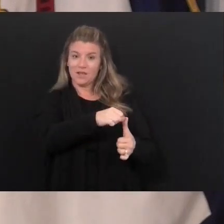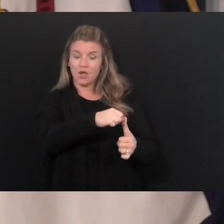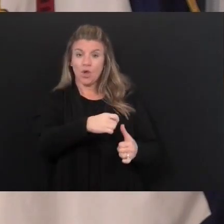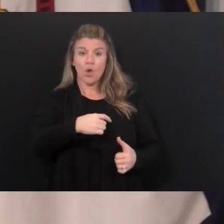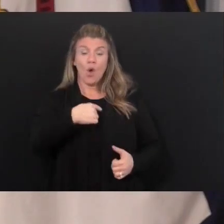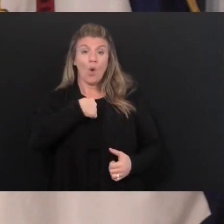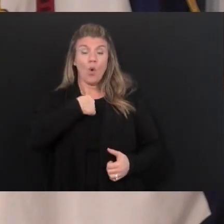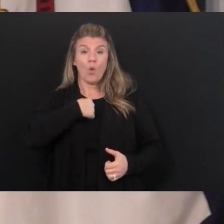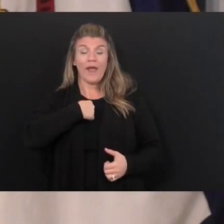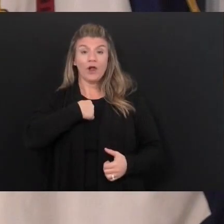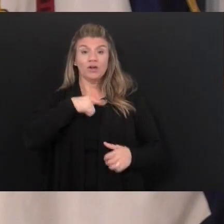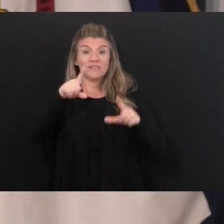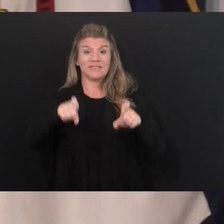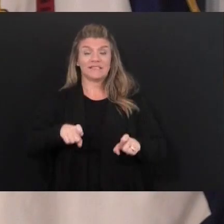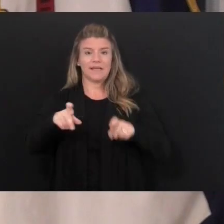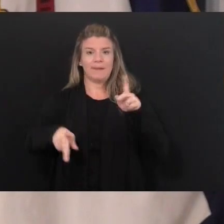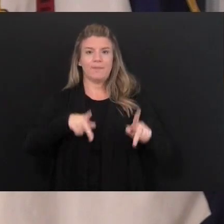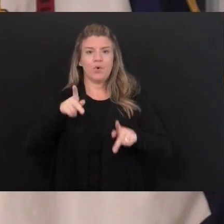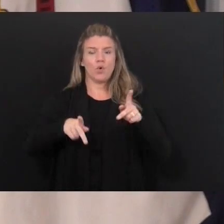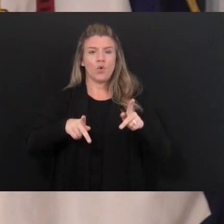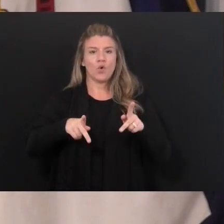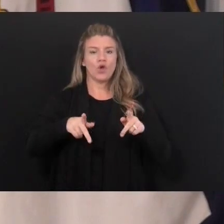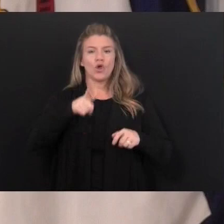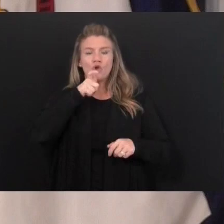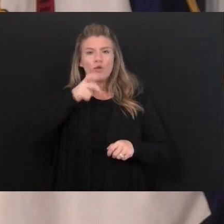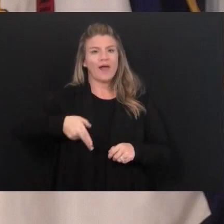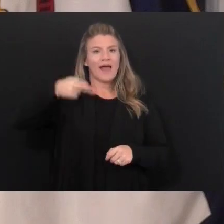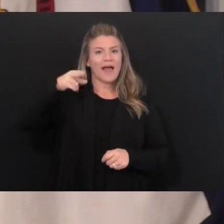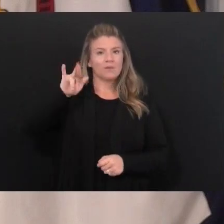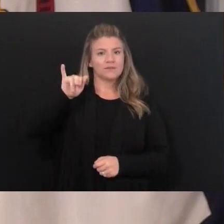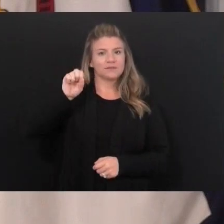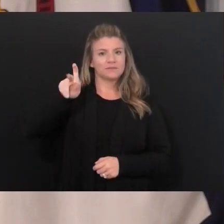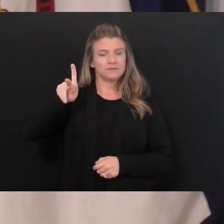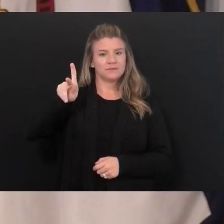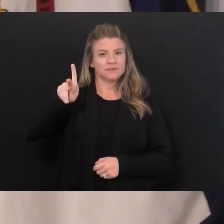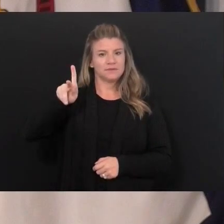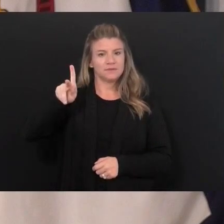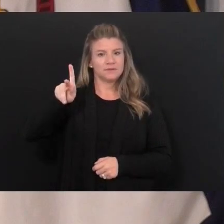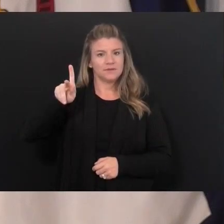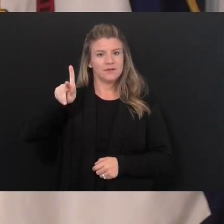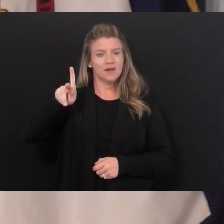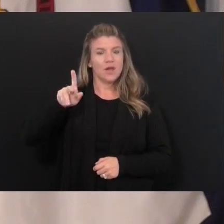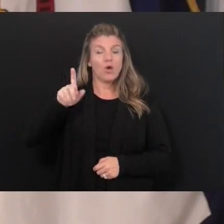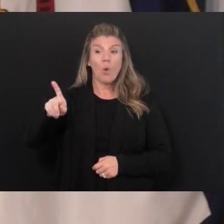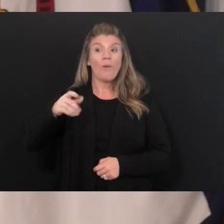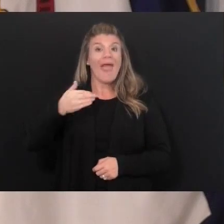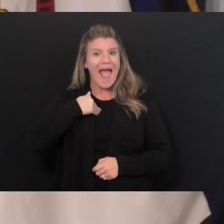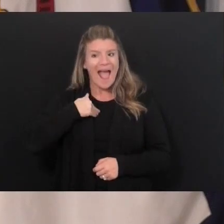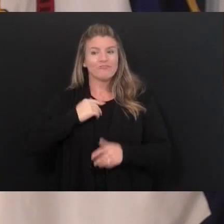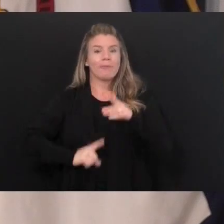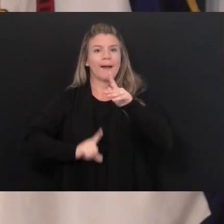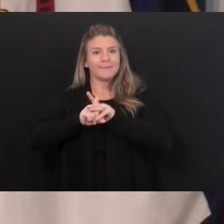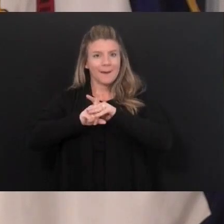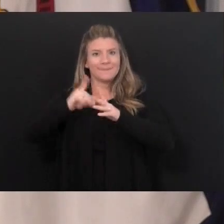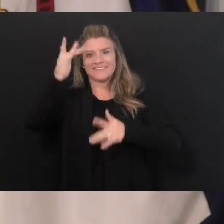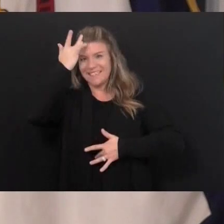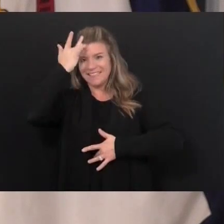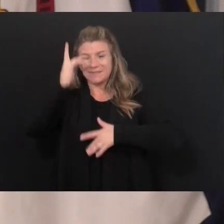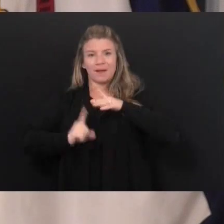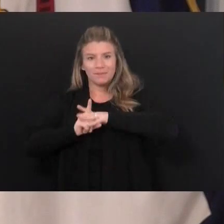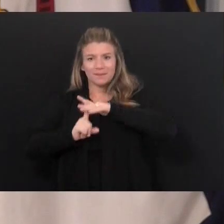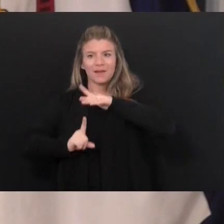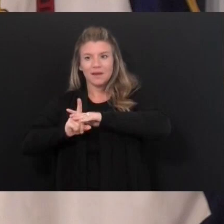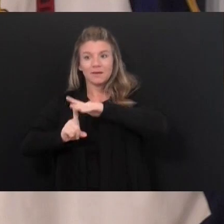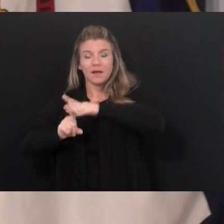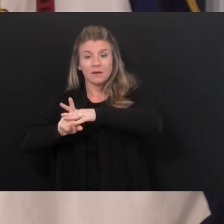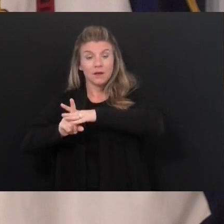testing the people that are the most vulnerable people or people that have symptoms, and yet our numbers